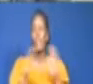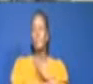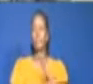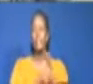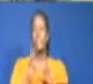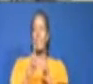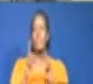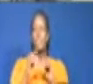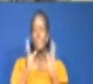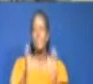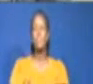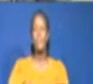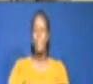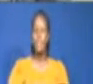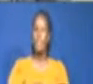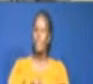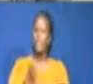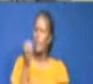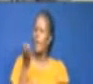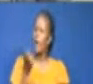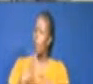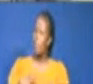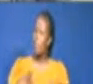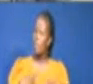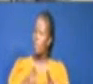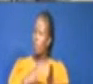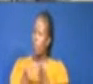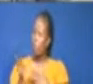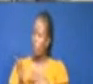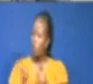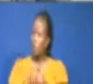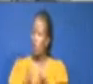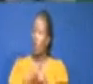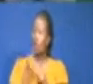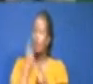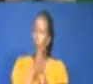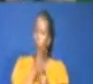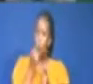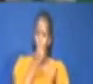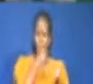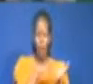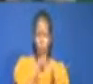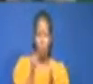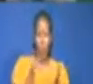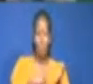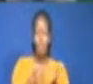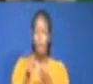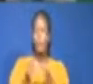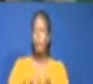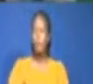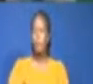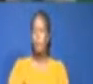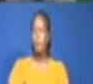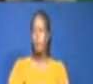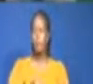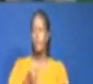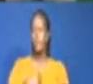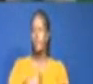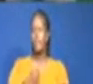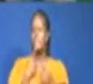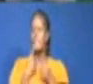those properties from the former CCK, and who financed the purchase of those properties? I wouldn't speak for the others,